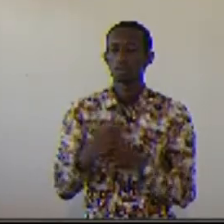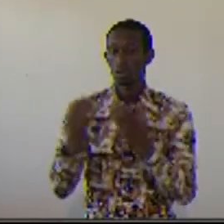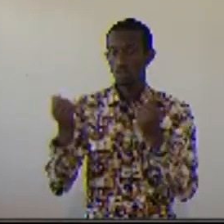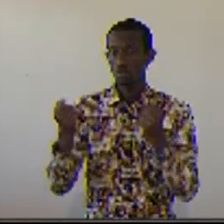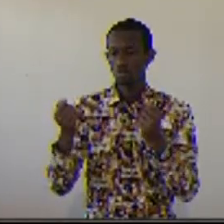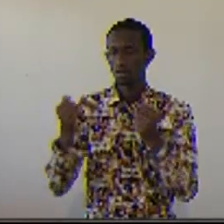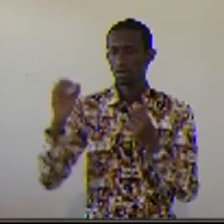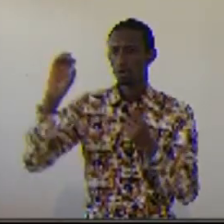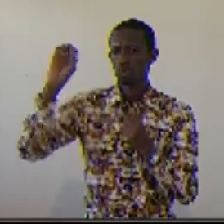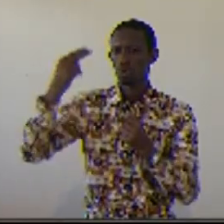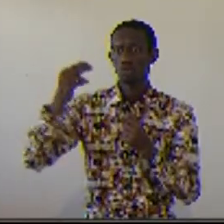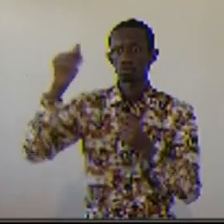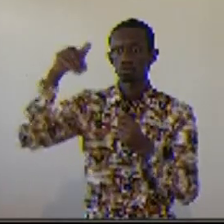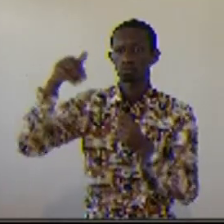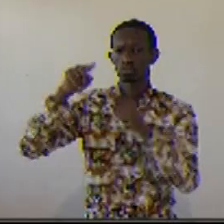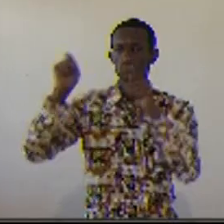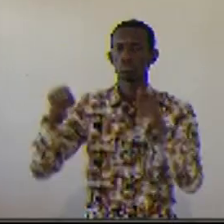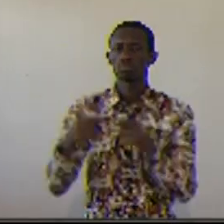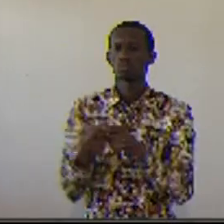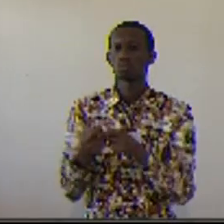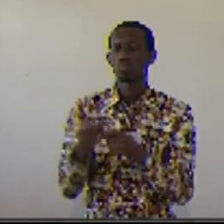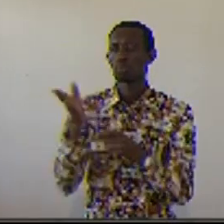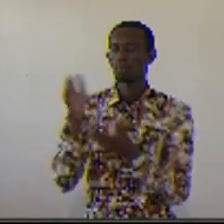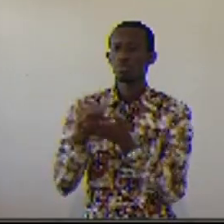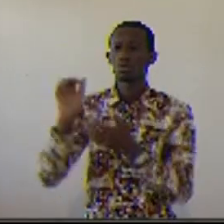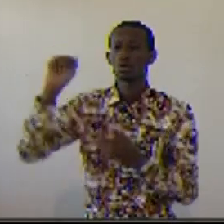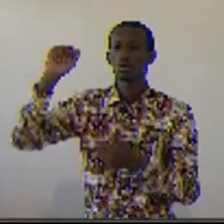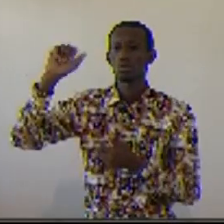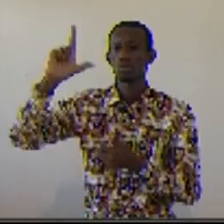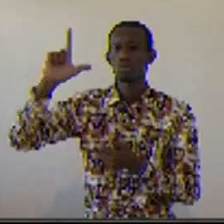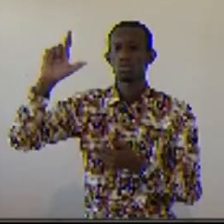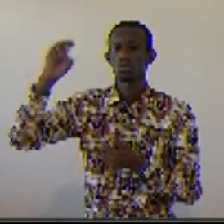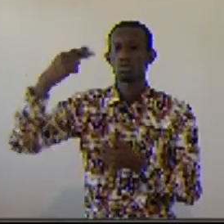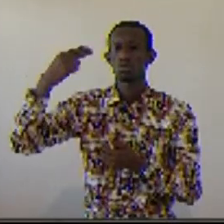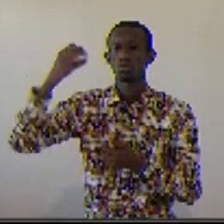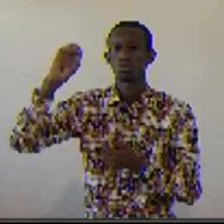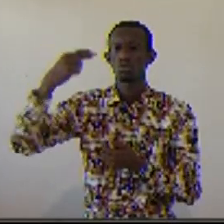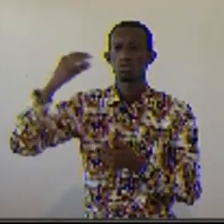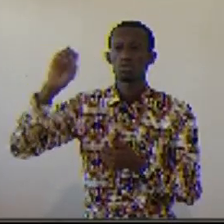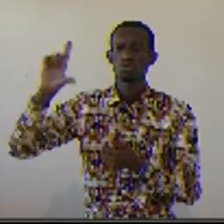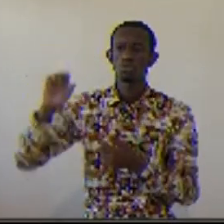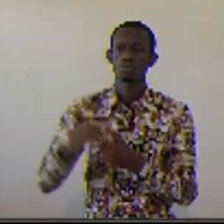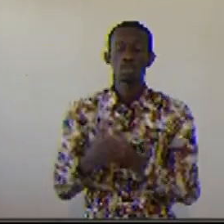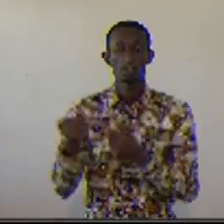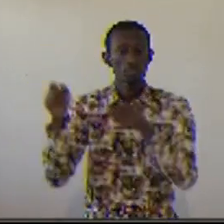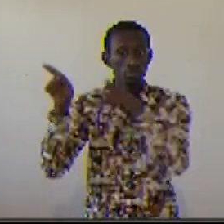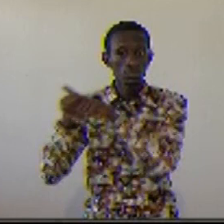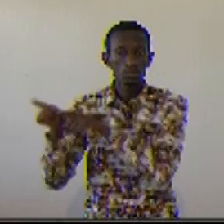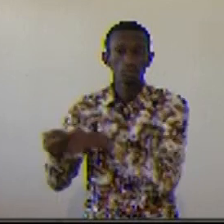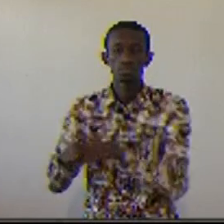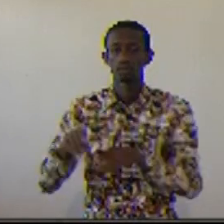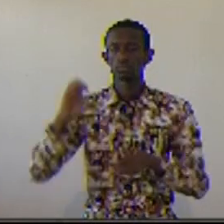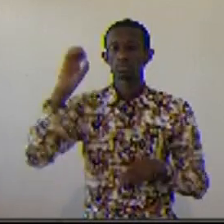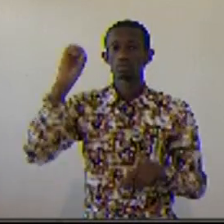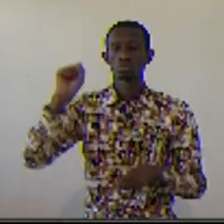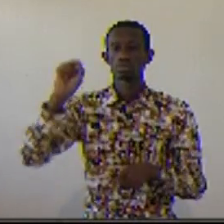OH, like alcohols. So does it have the same solubility with phenol,